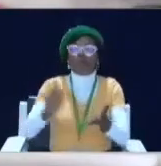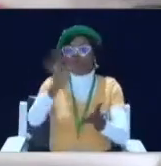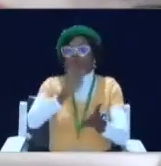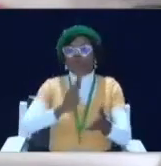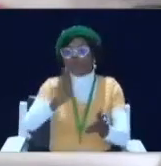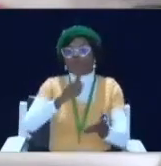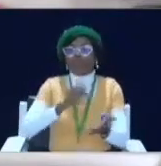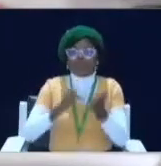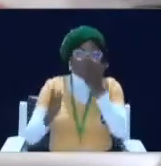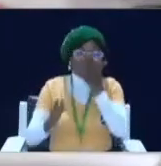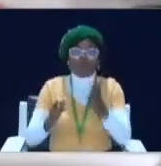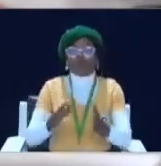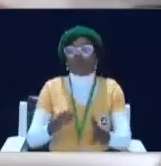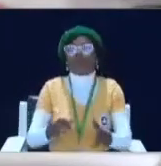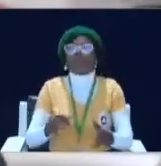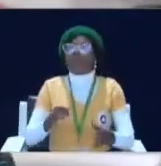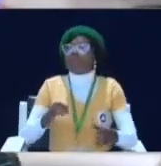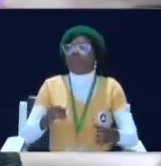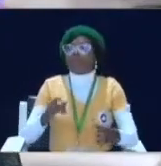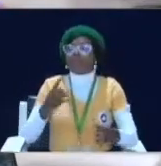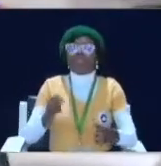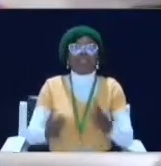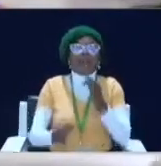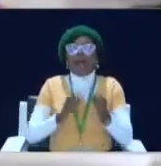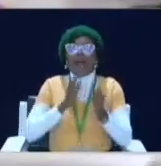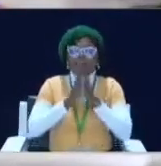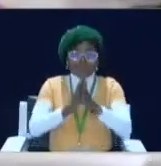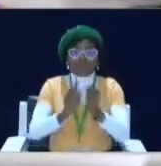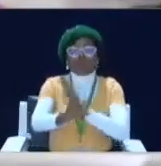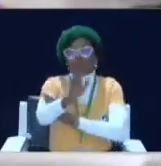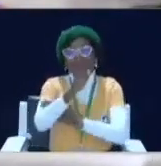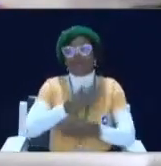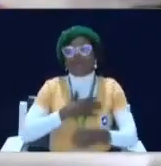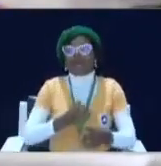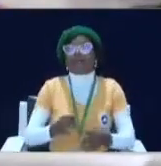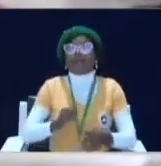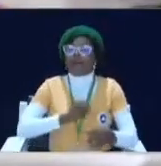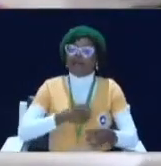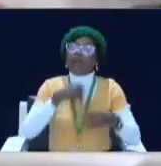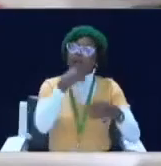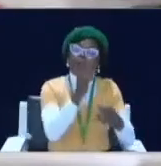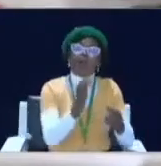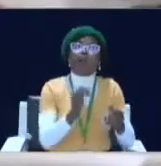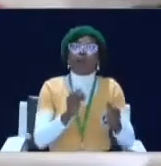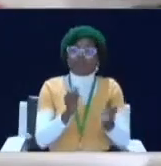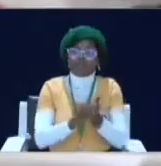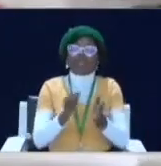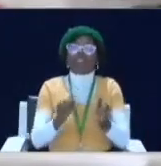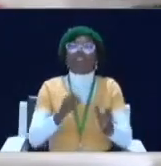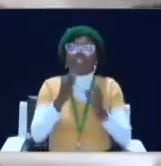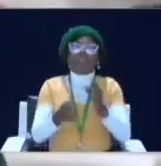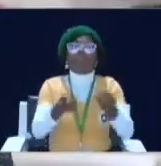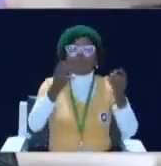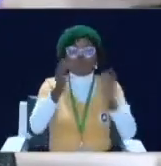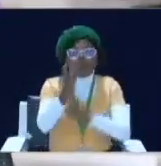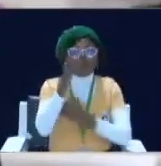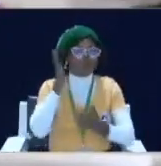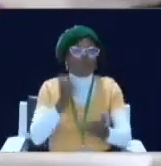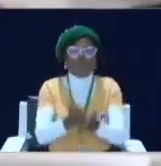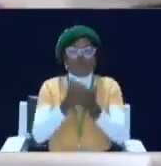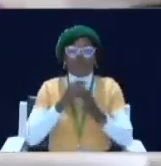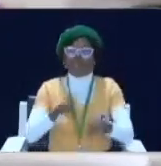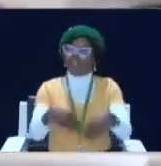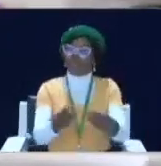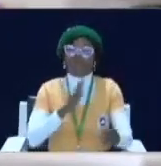would help me carry this pregnancy to term, I will come to testify before the people